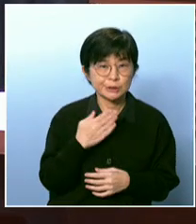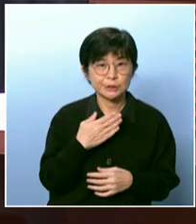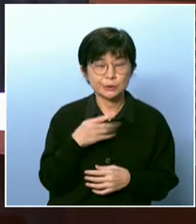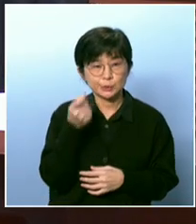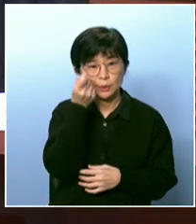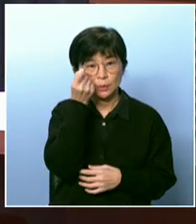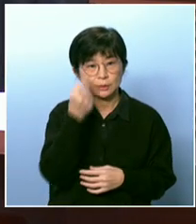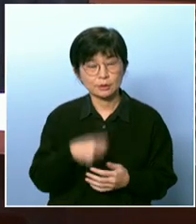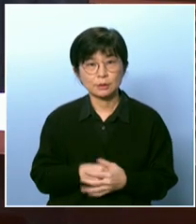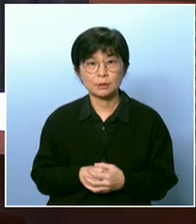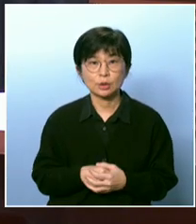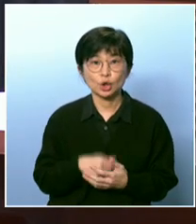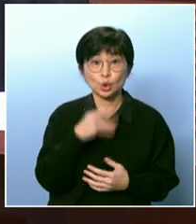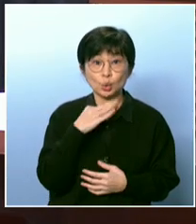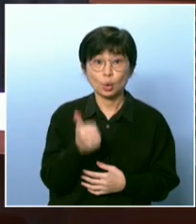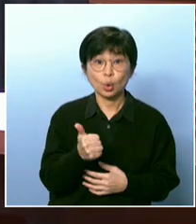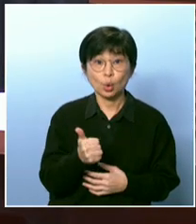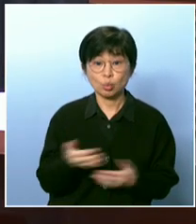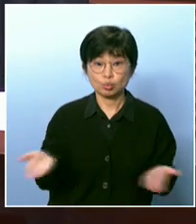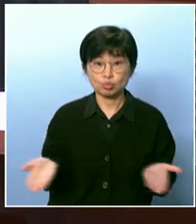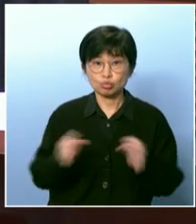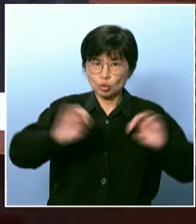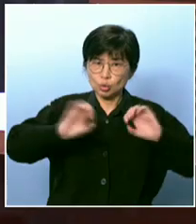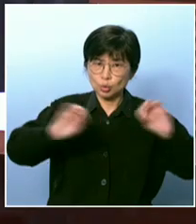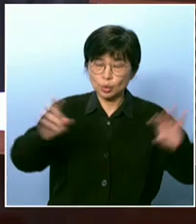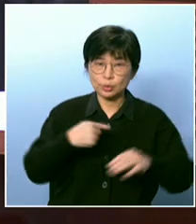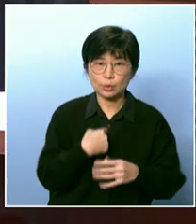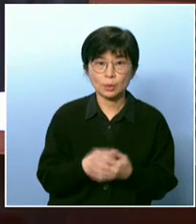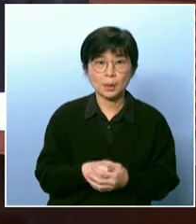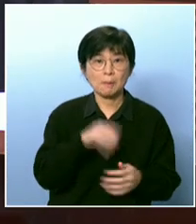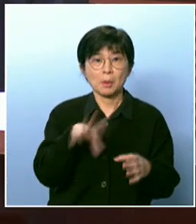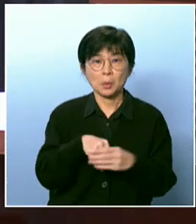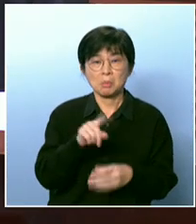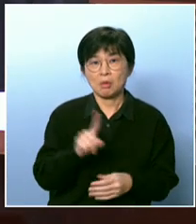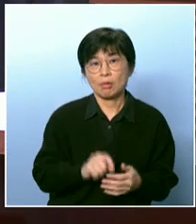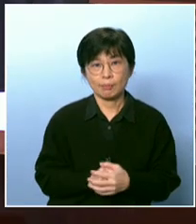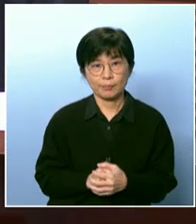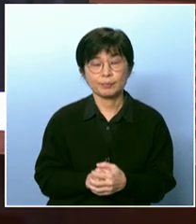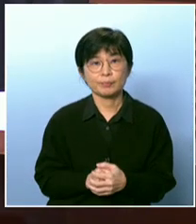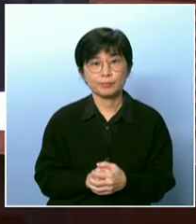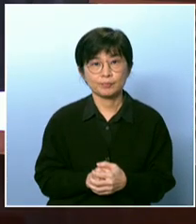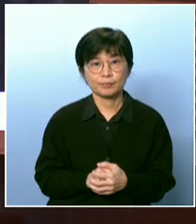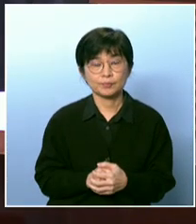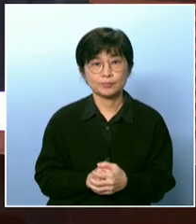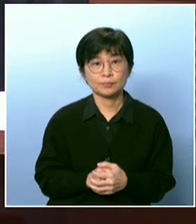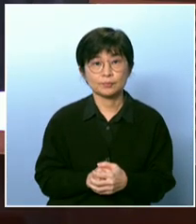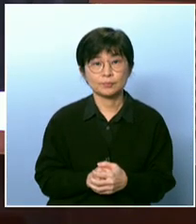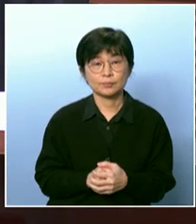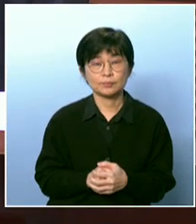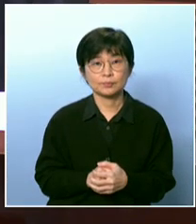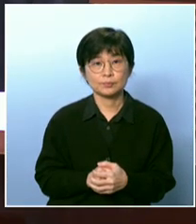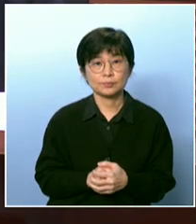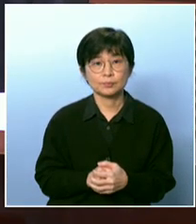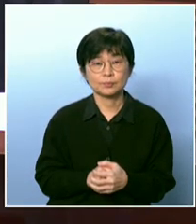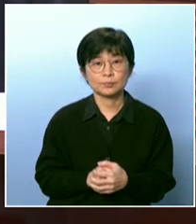too proud of themselves. They have to be prudent. So